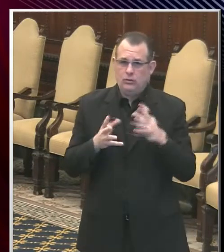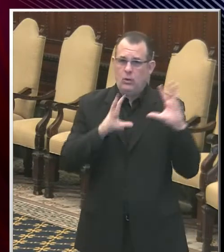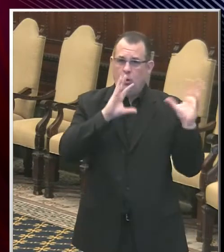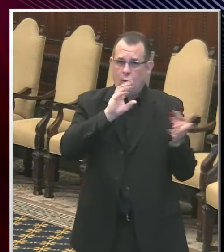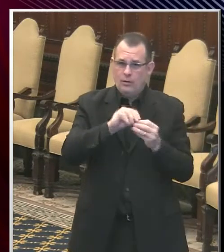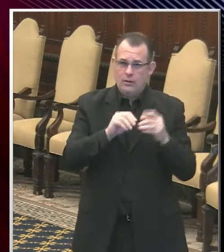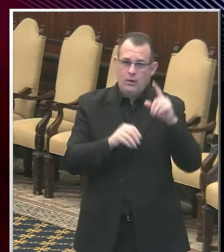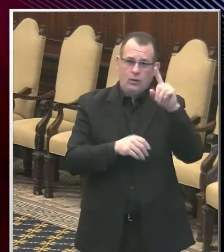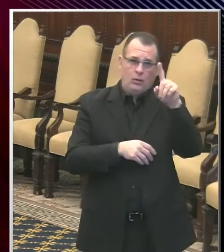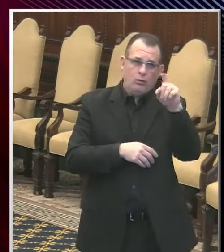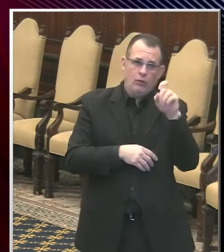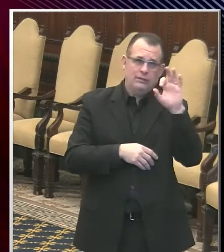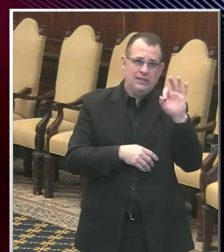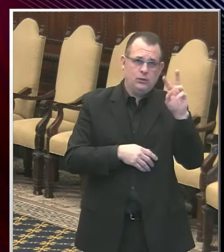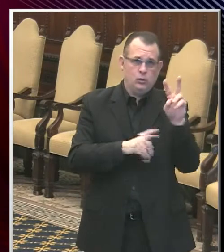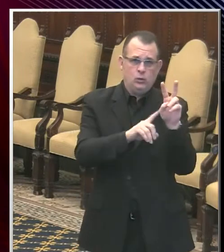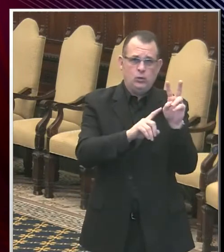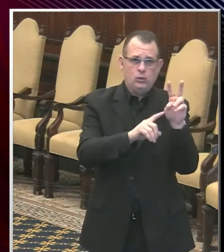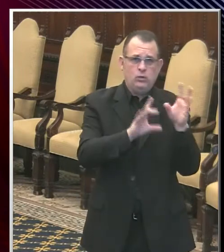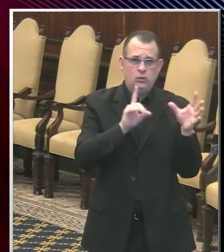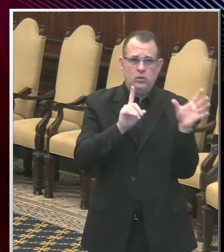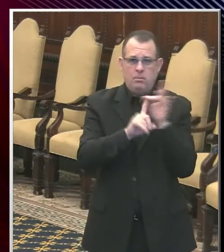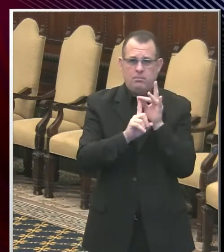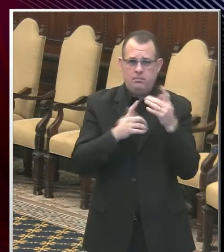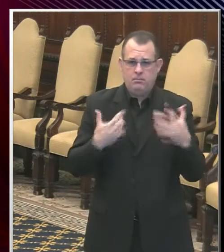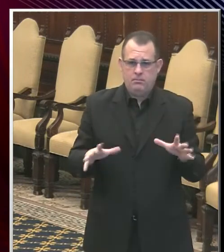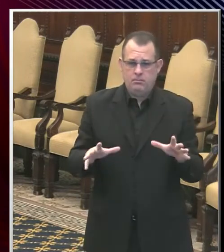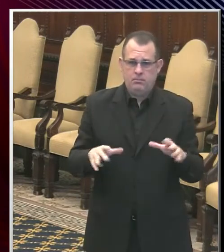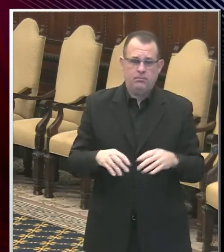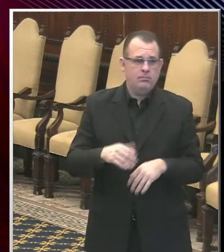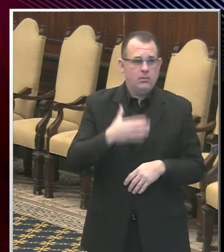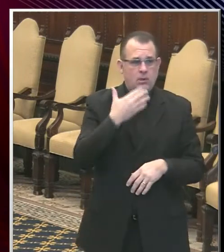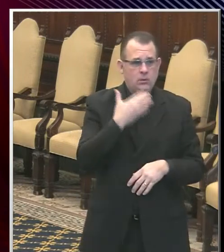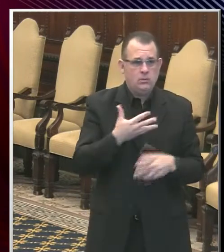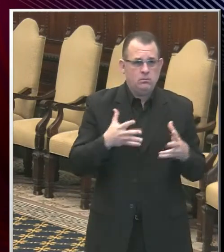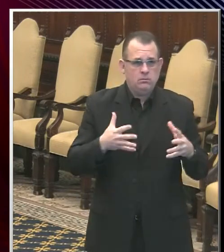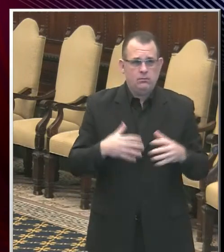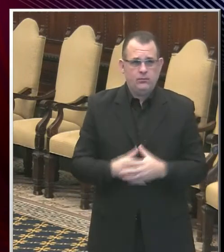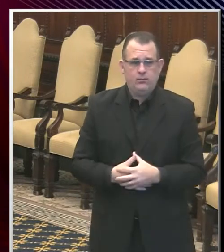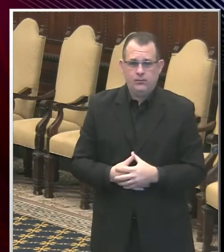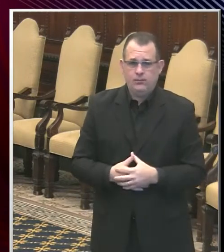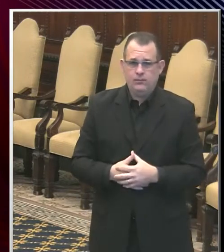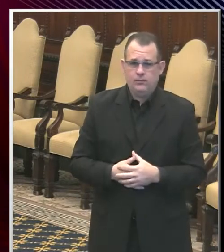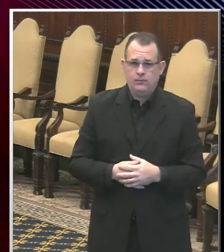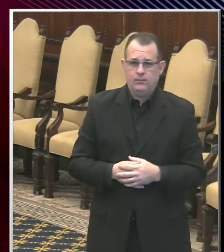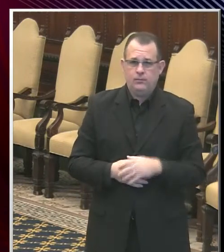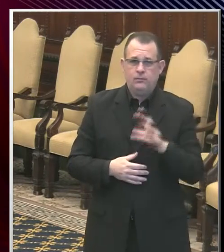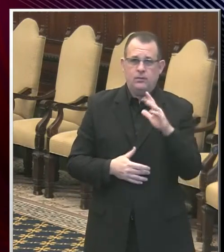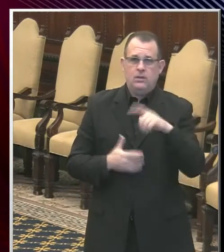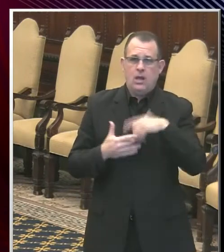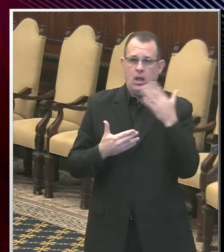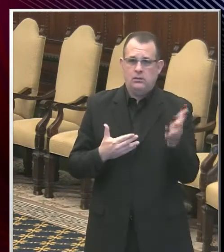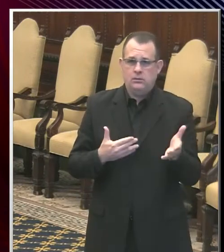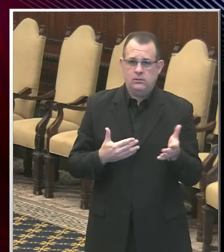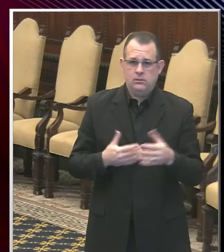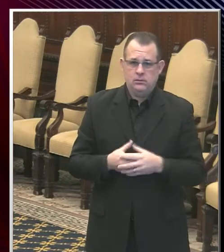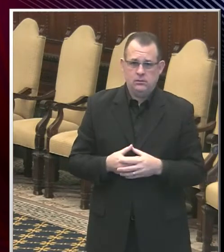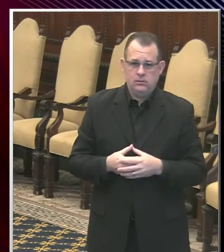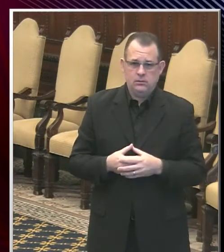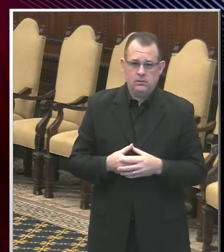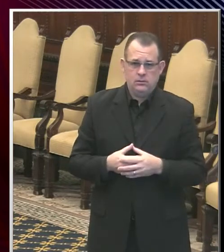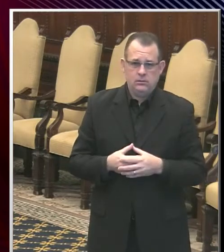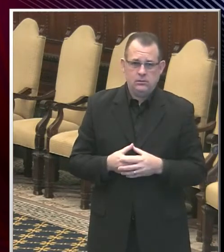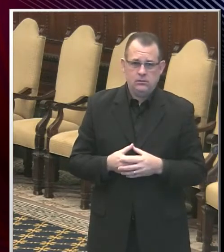192. Got it. That's all for me. All right. Thank you, Jason. Next, we go to